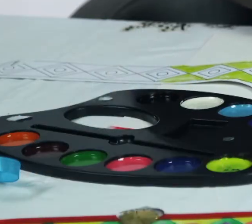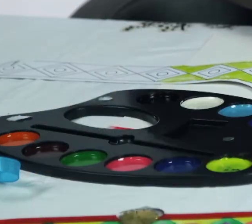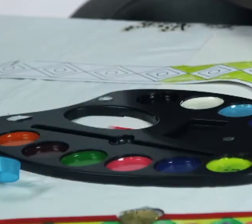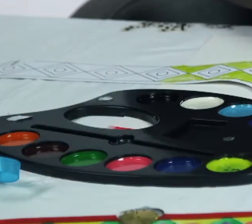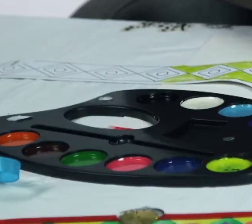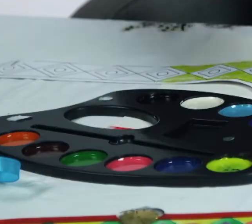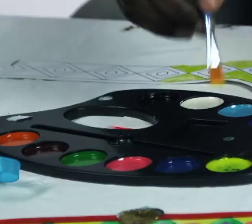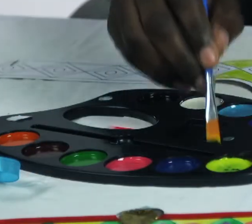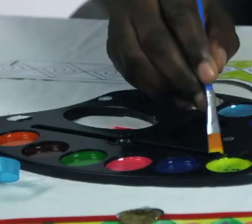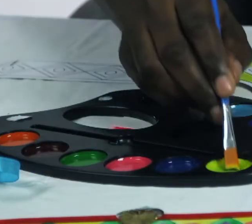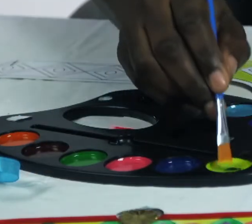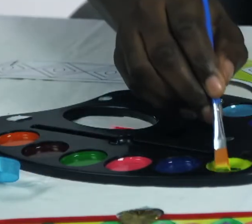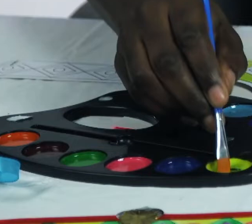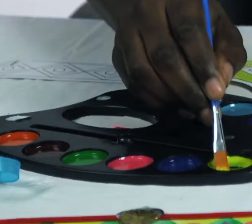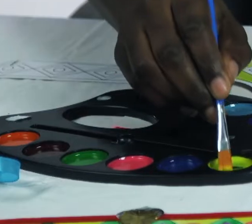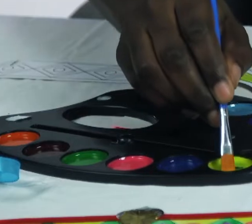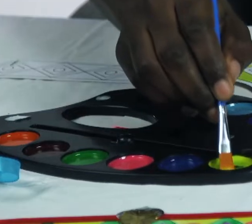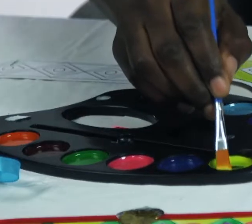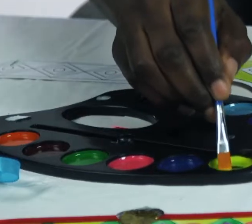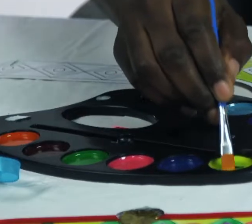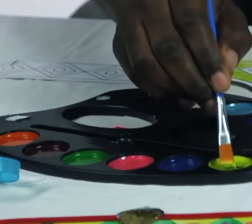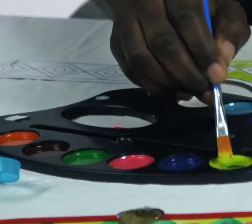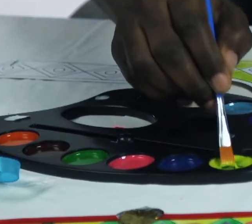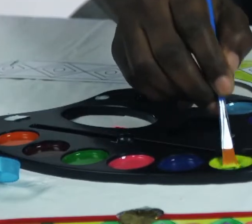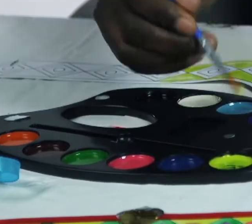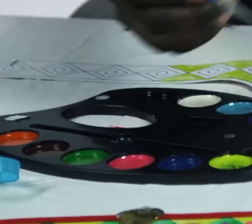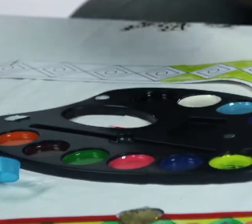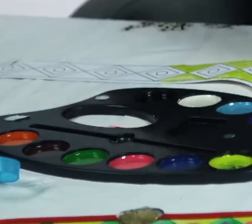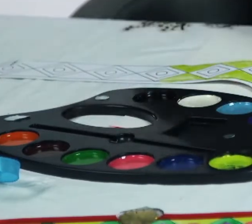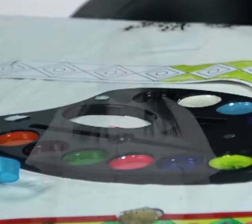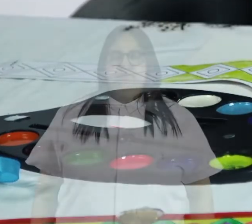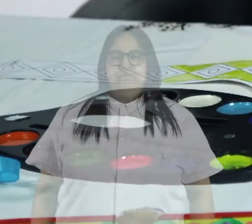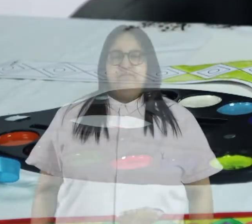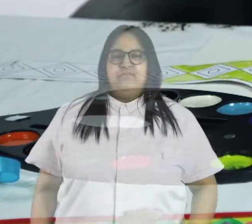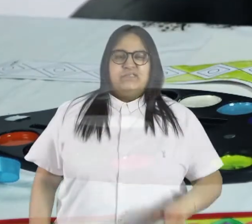with the punches, then feel free to just improvise as you go.